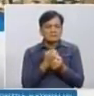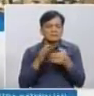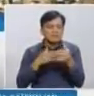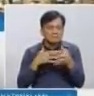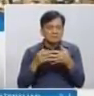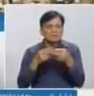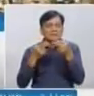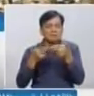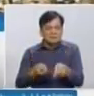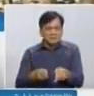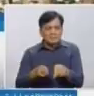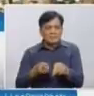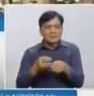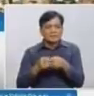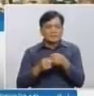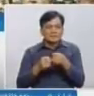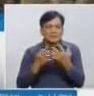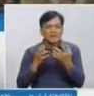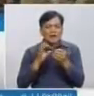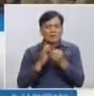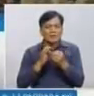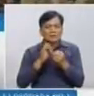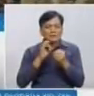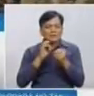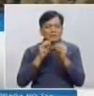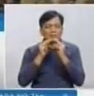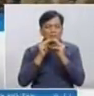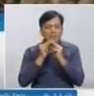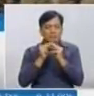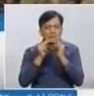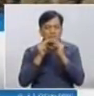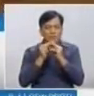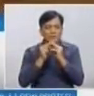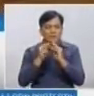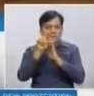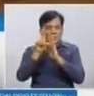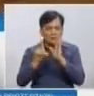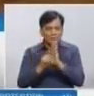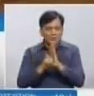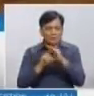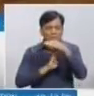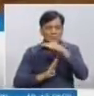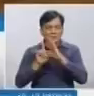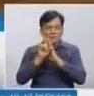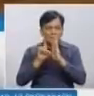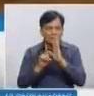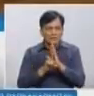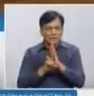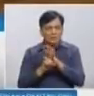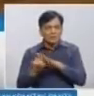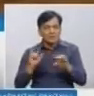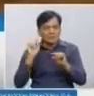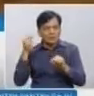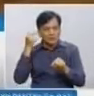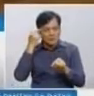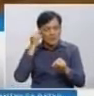has been said or against the Bangsamoro organic law by all sectoral groups, I